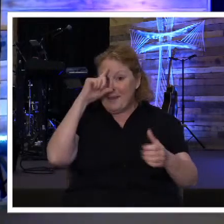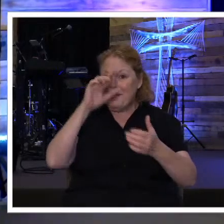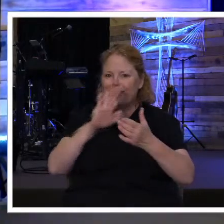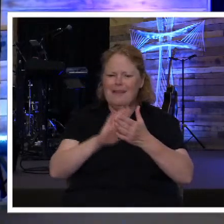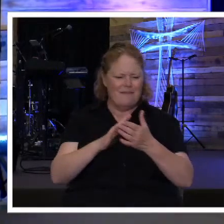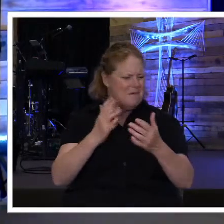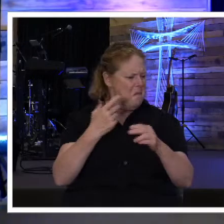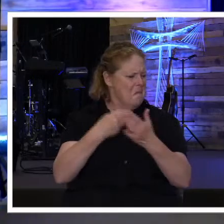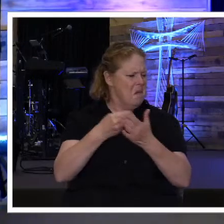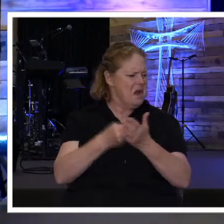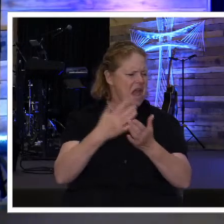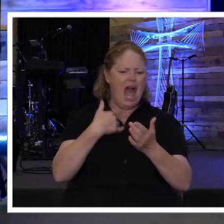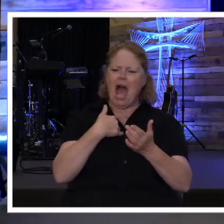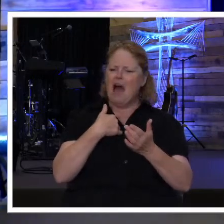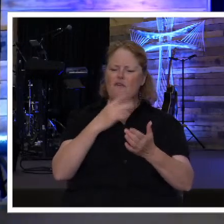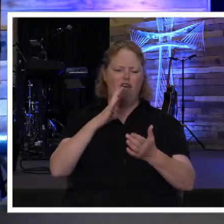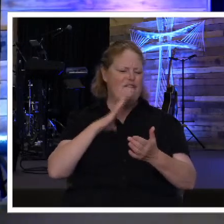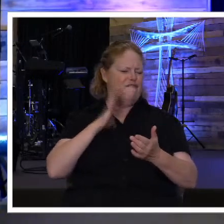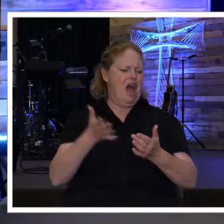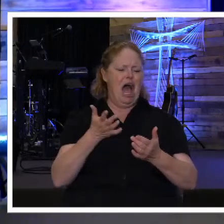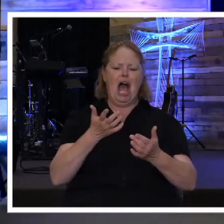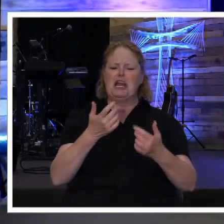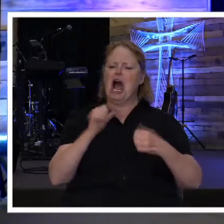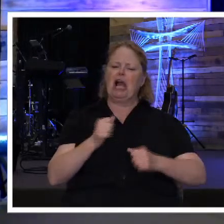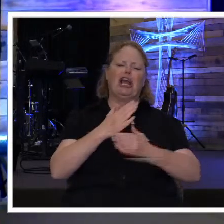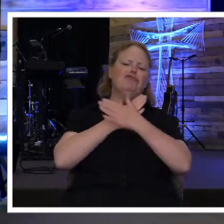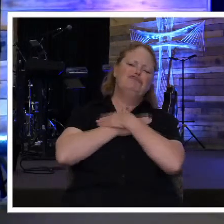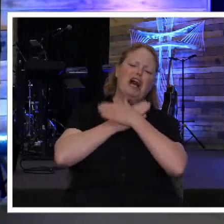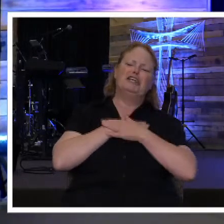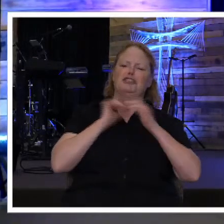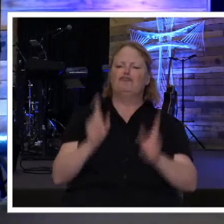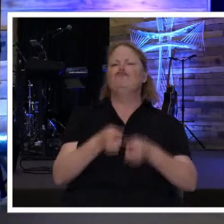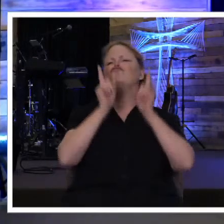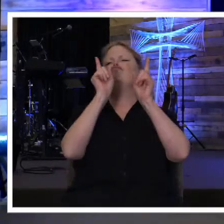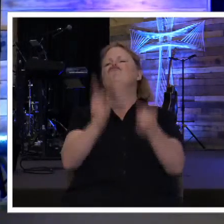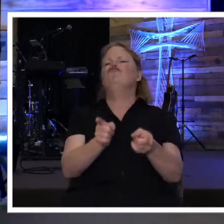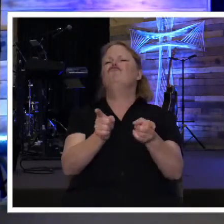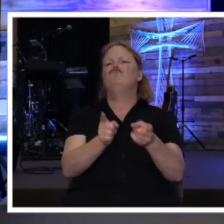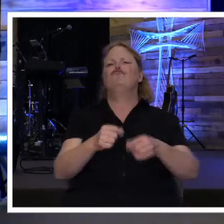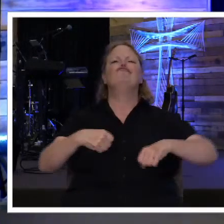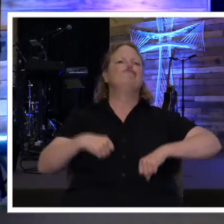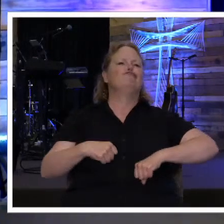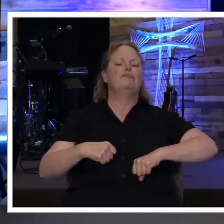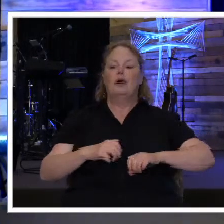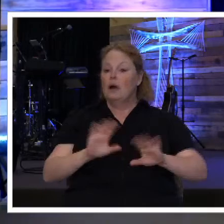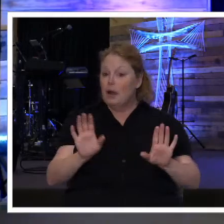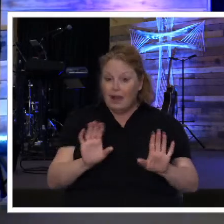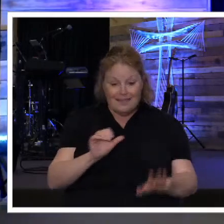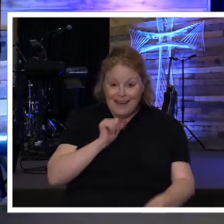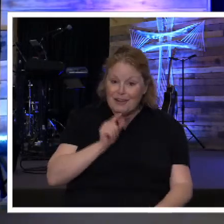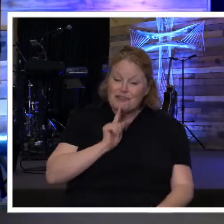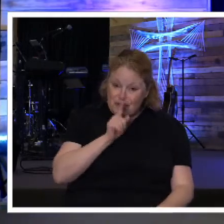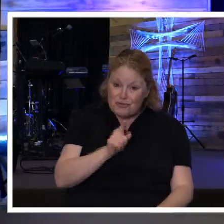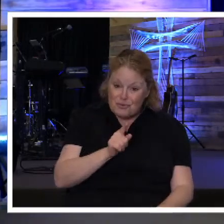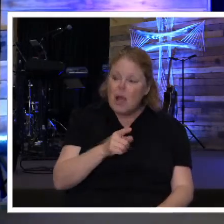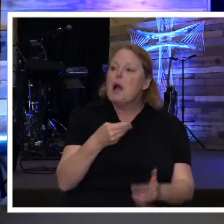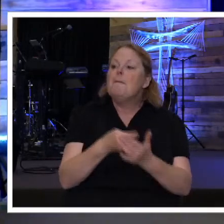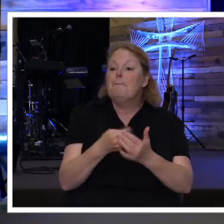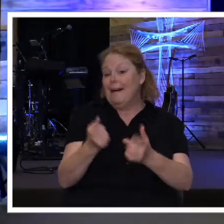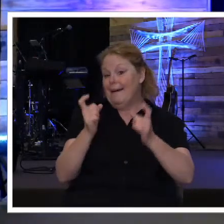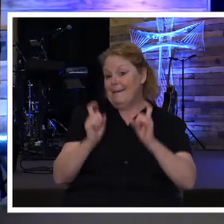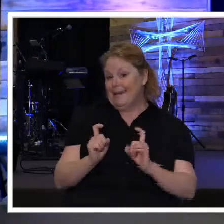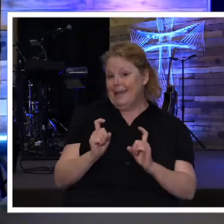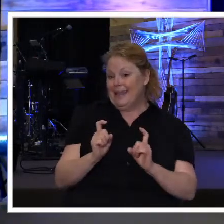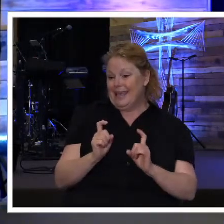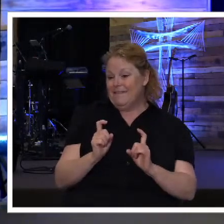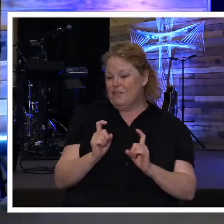relax because of what you've accumulated when you can't. And money can easily give you a false sense